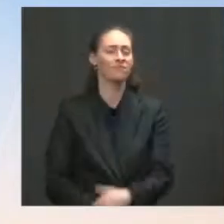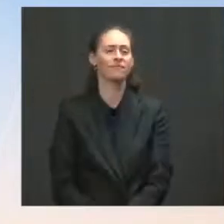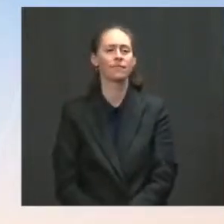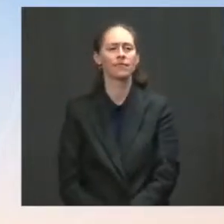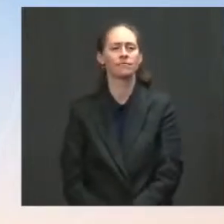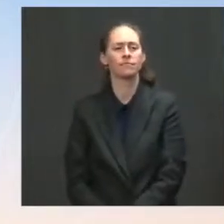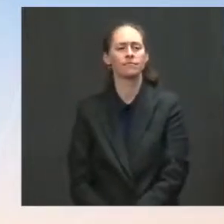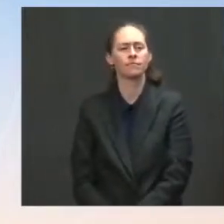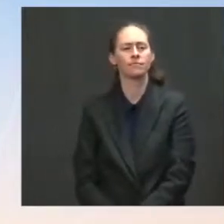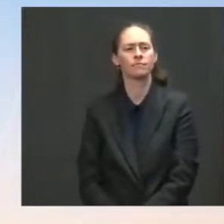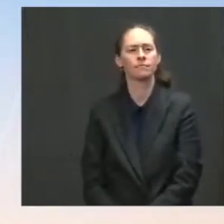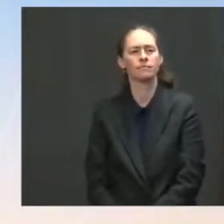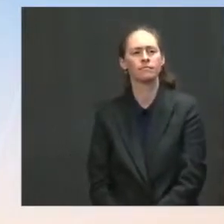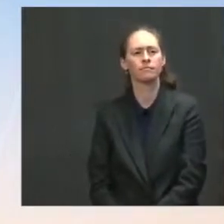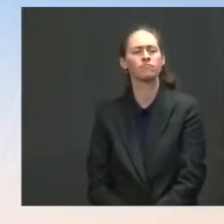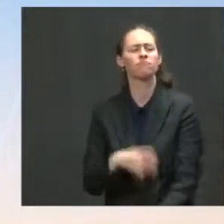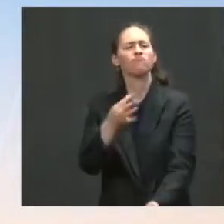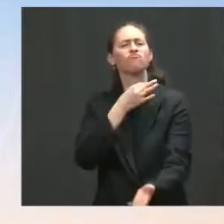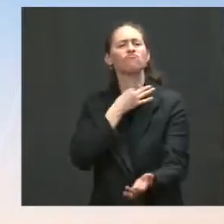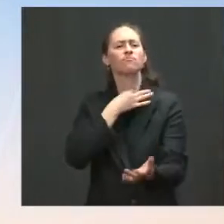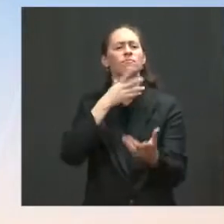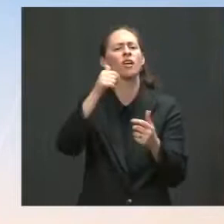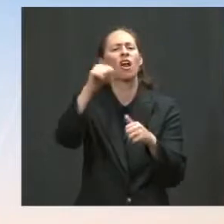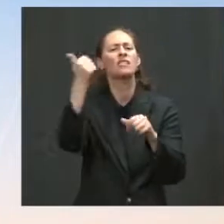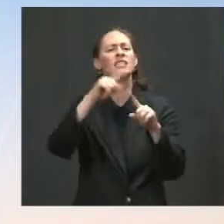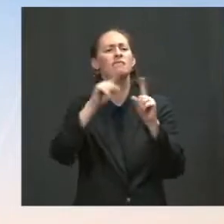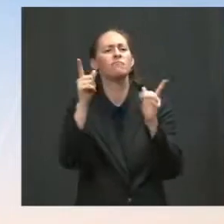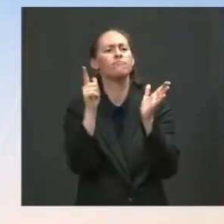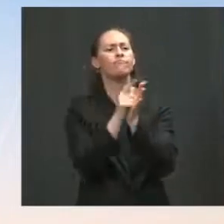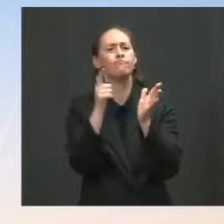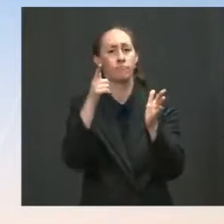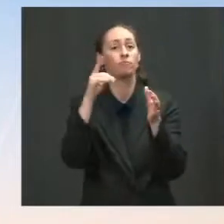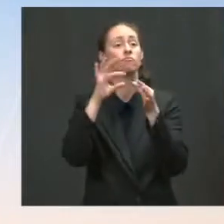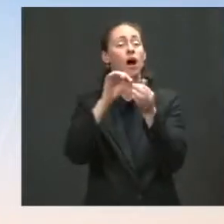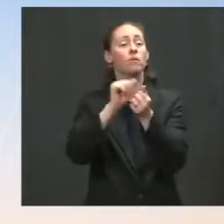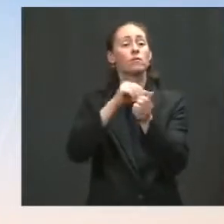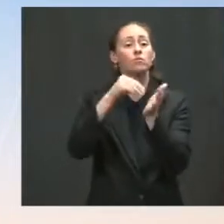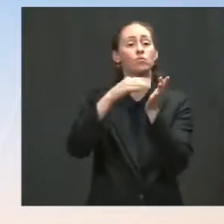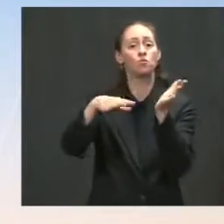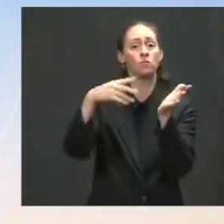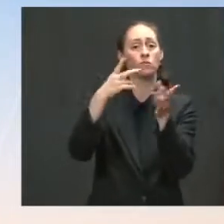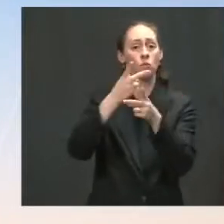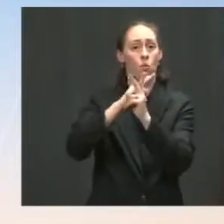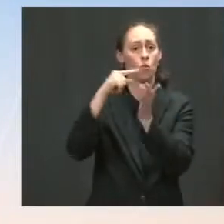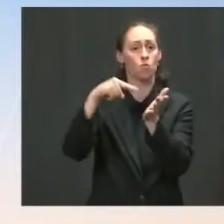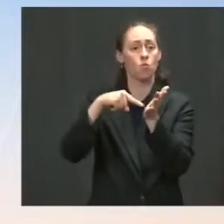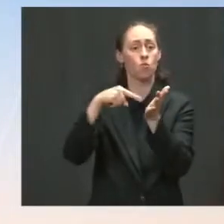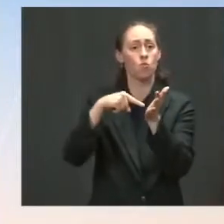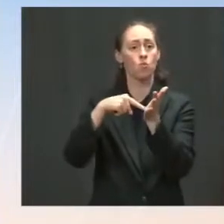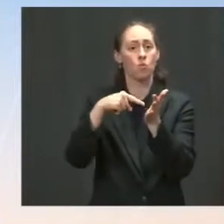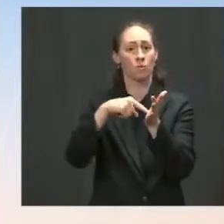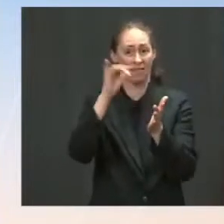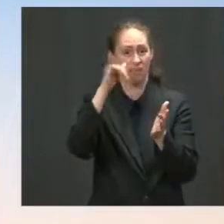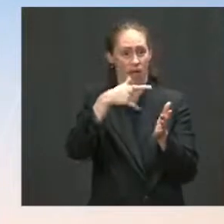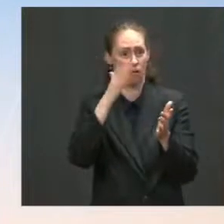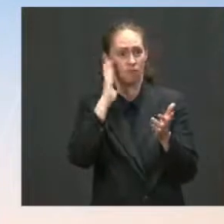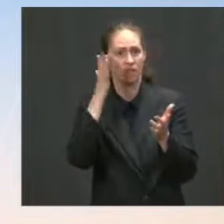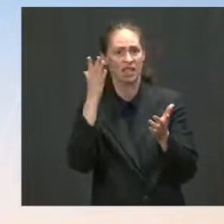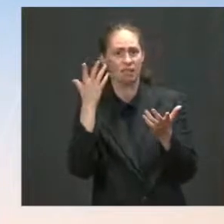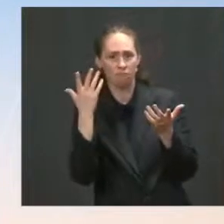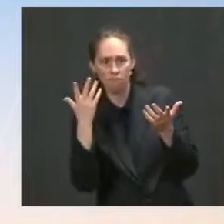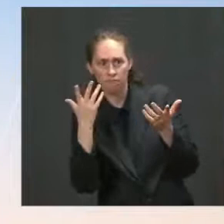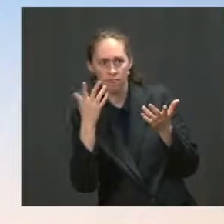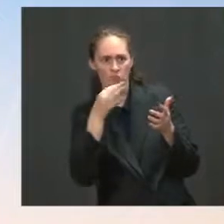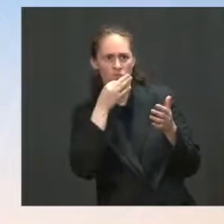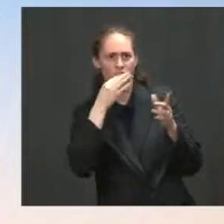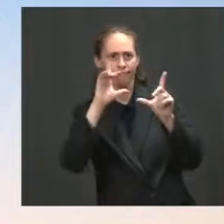moratorium, the payments of student loans. That expires at the end of September. What is the White House doing at this point to get ready for that